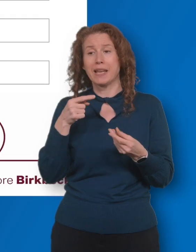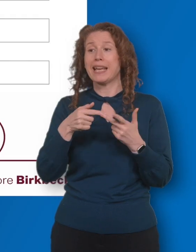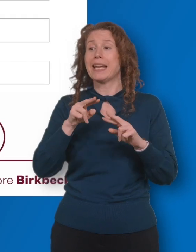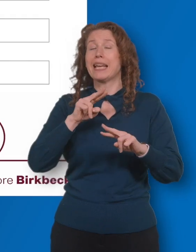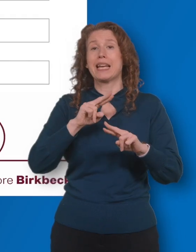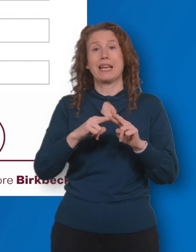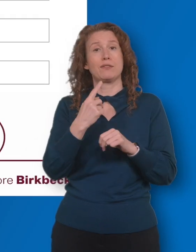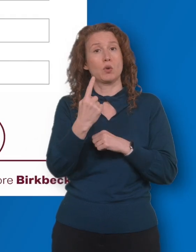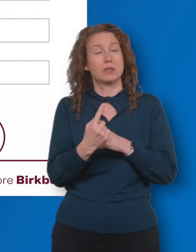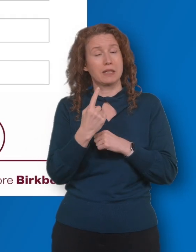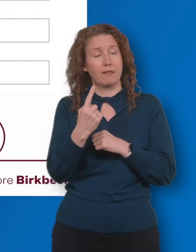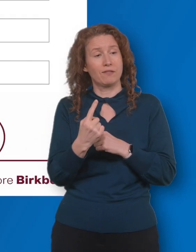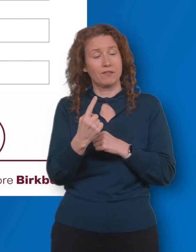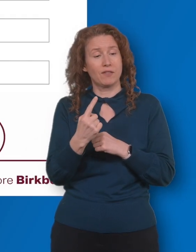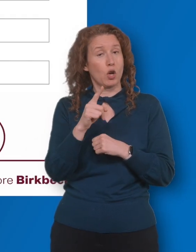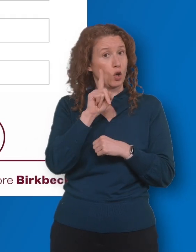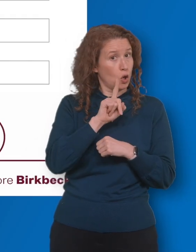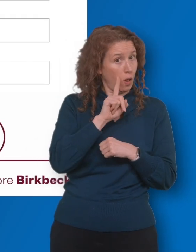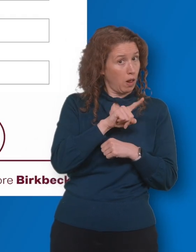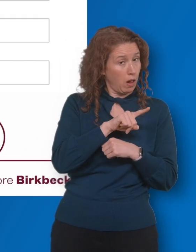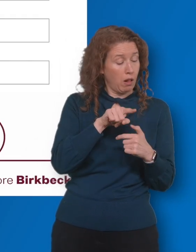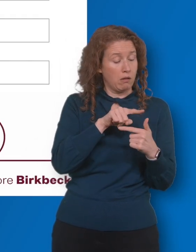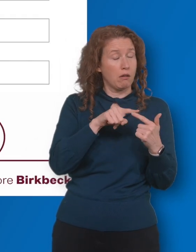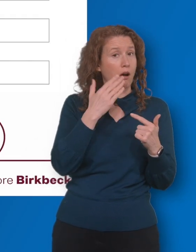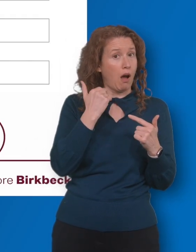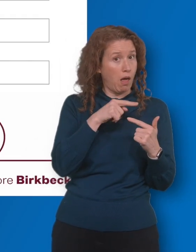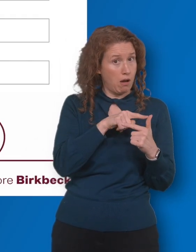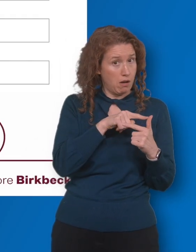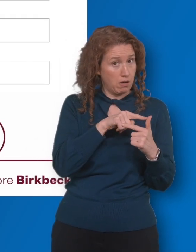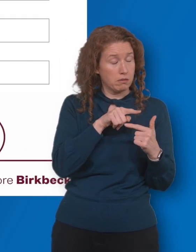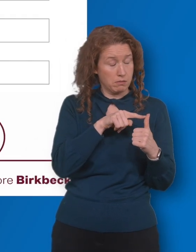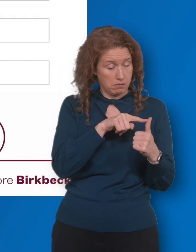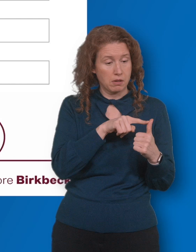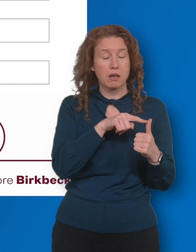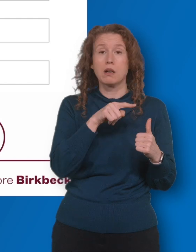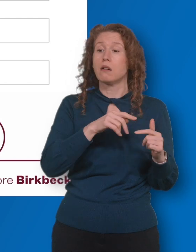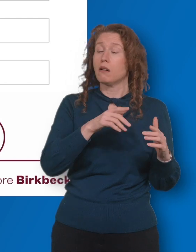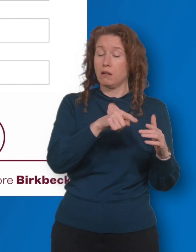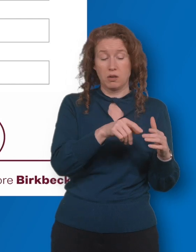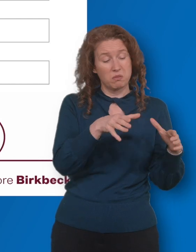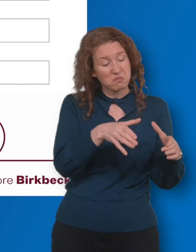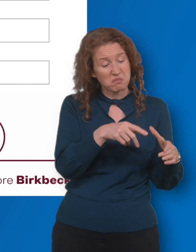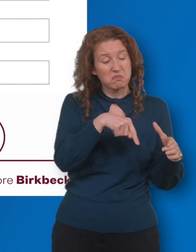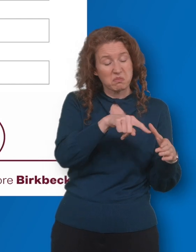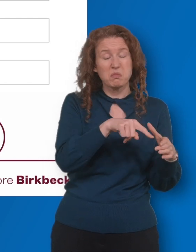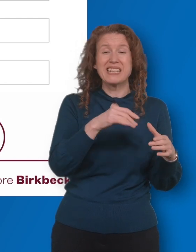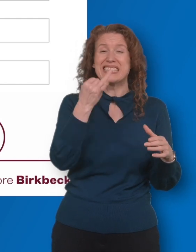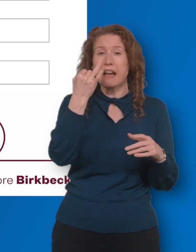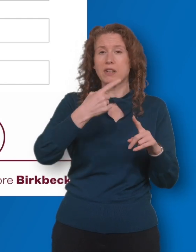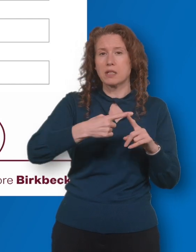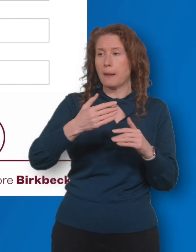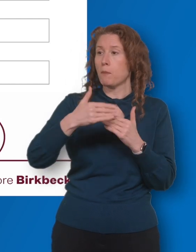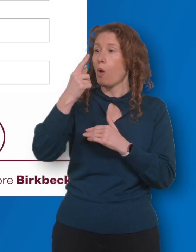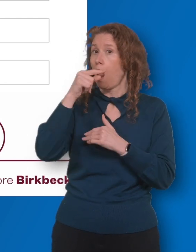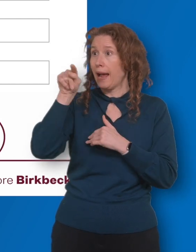are a girl of color, you are 7 times as unlikely to have received a diagnosis